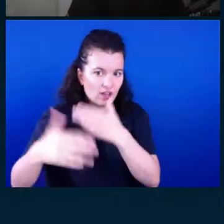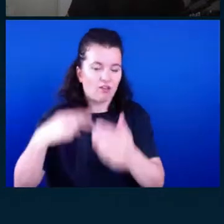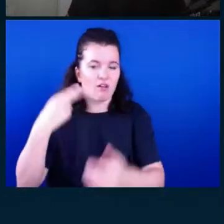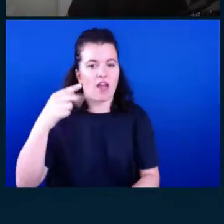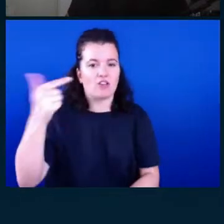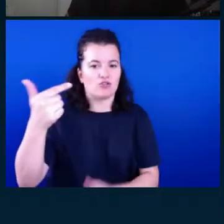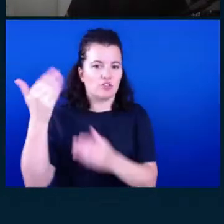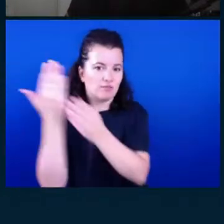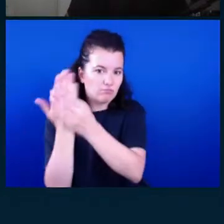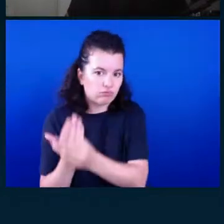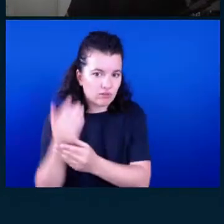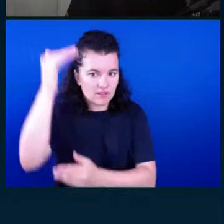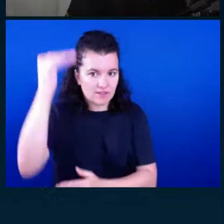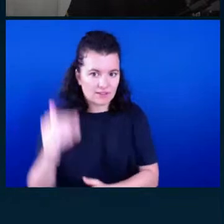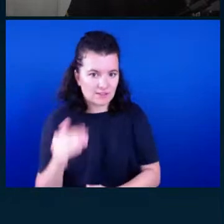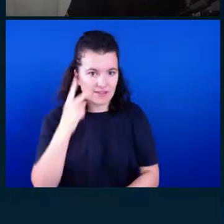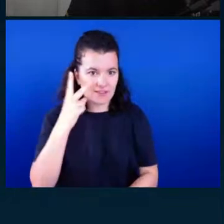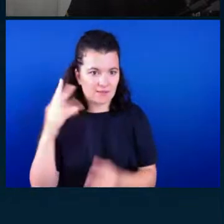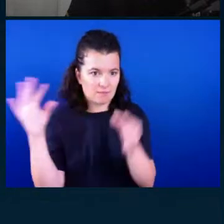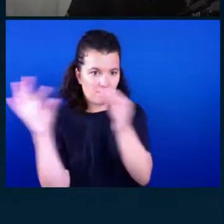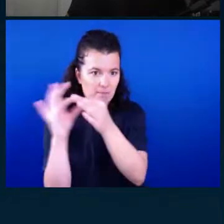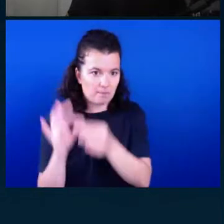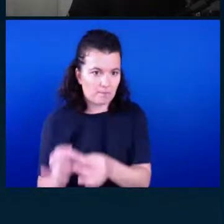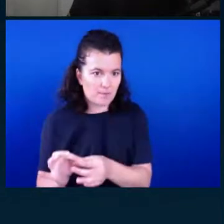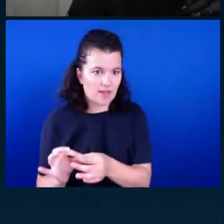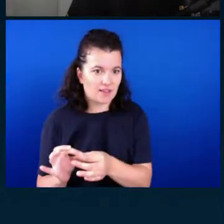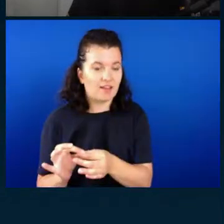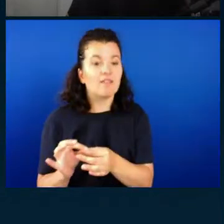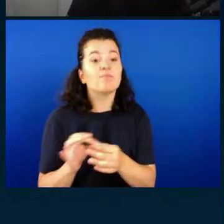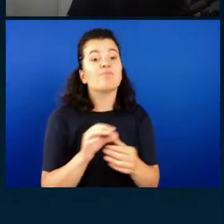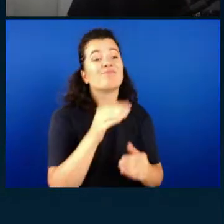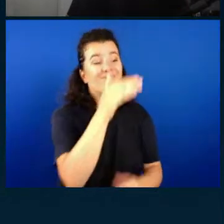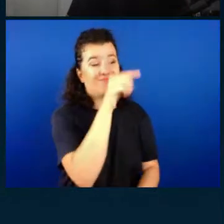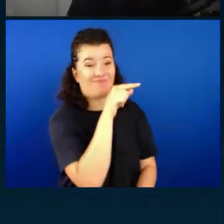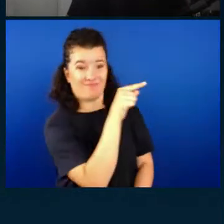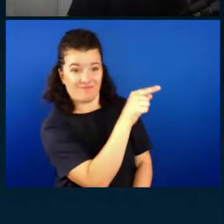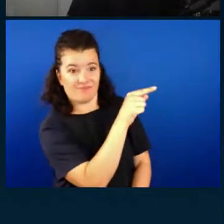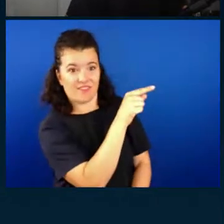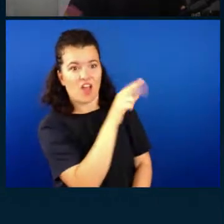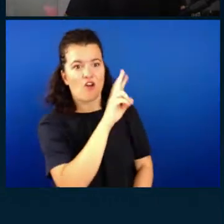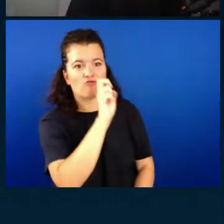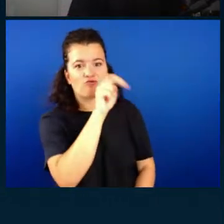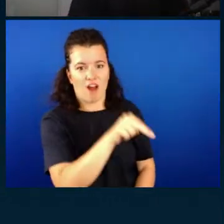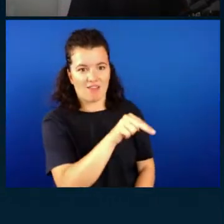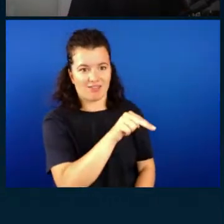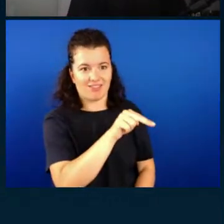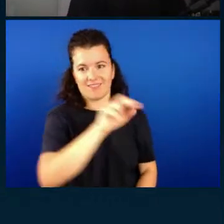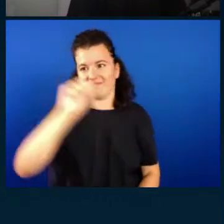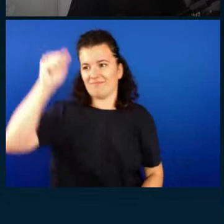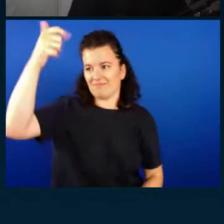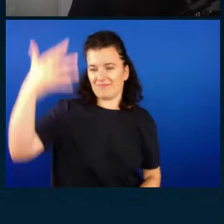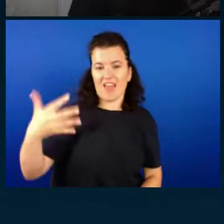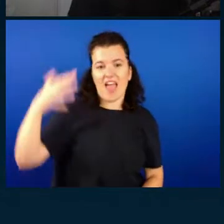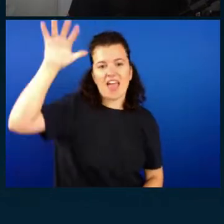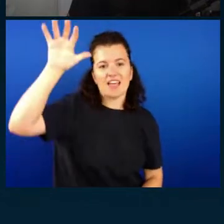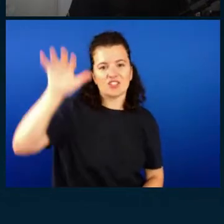file. And here I have the run file, and this is the script. This is the function. This is the